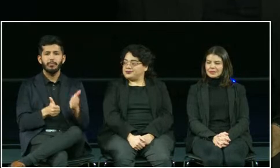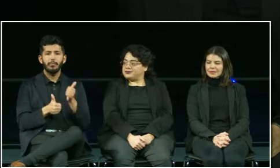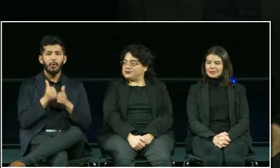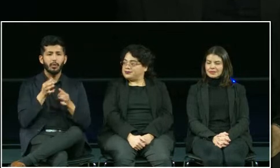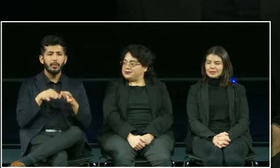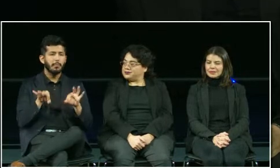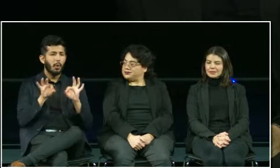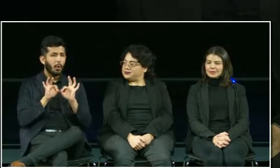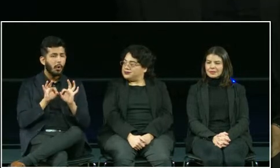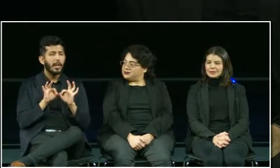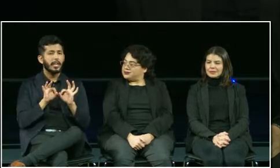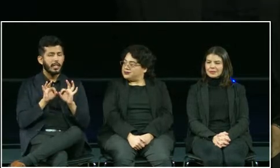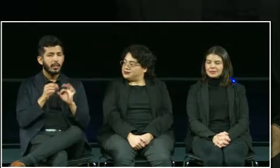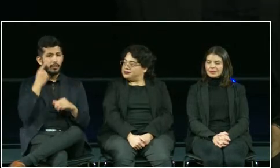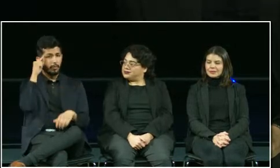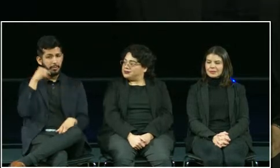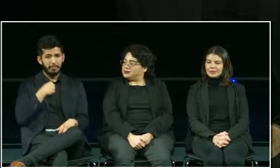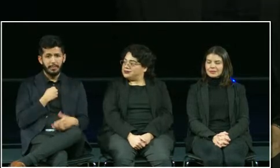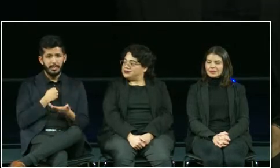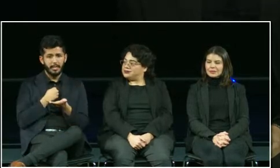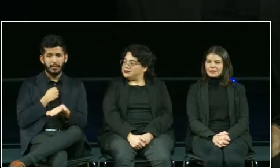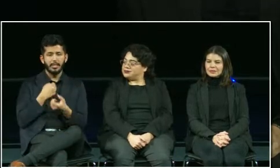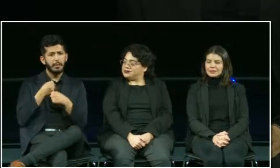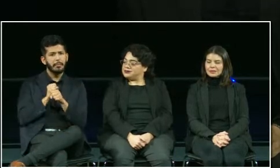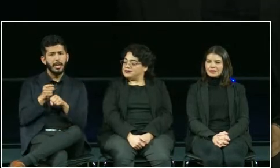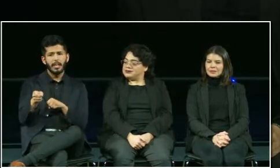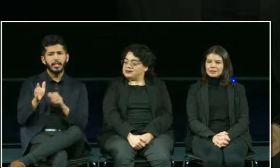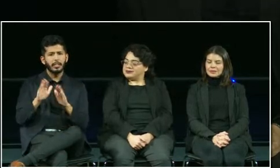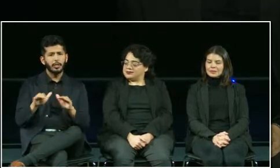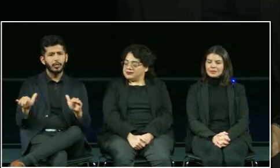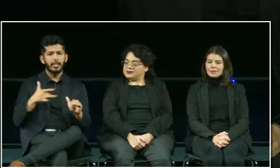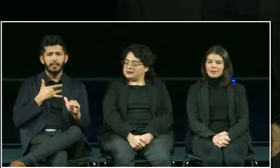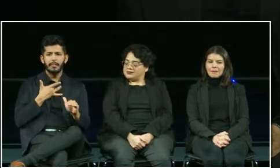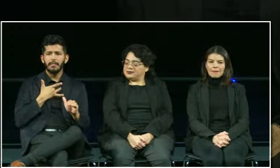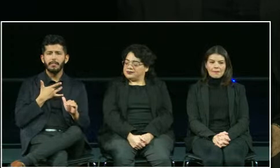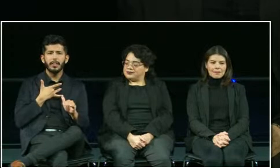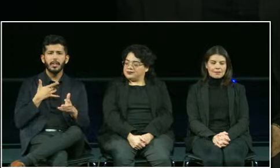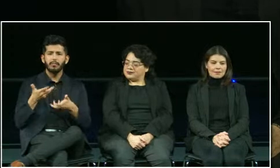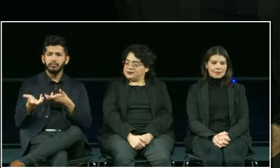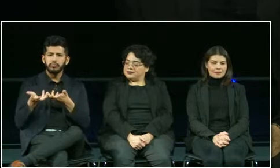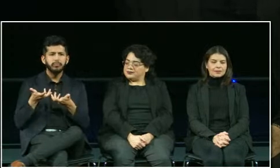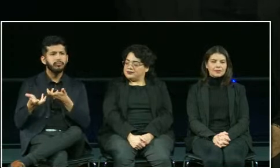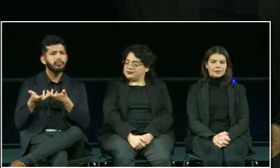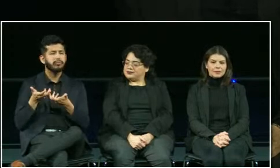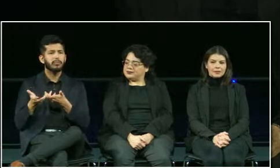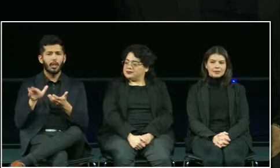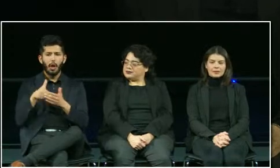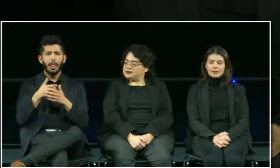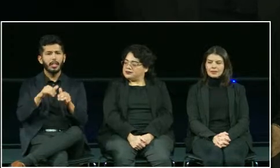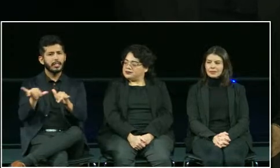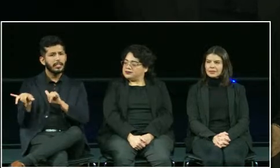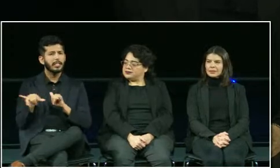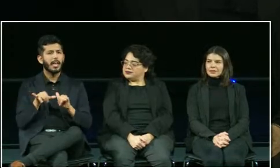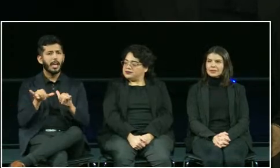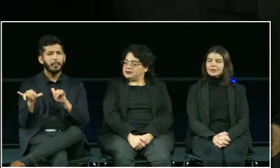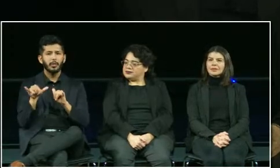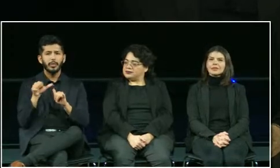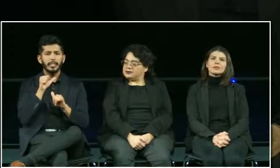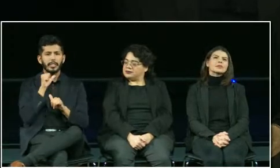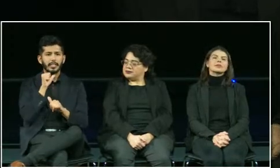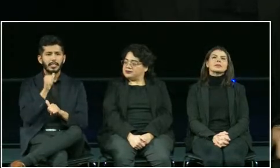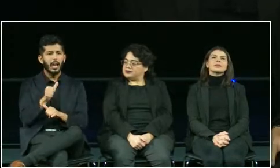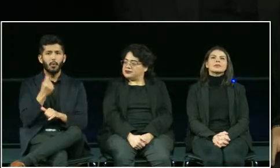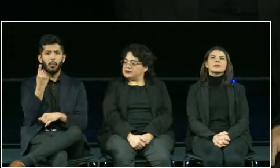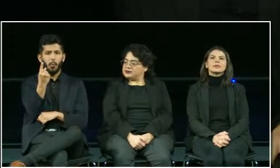things was to make them feeling they are really all the same, so there is not one